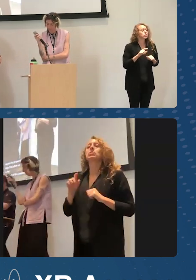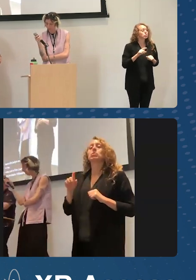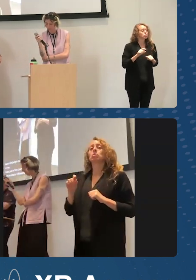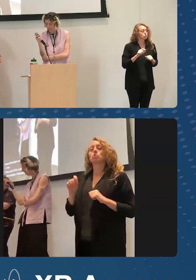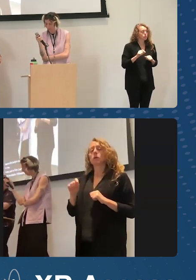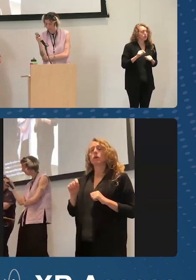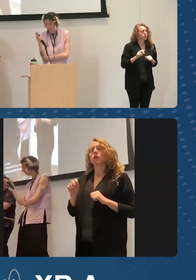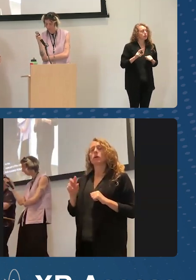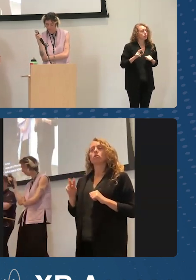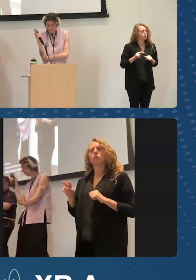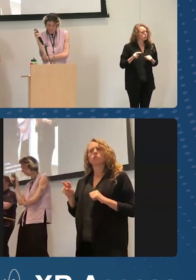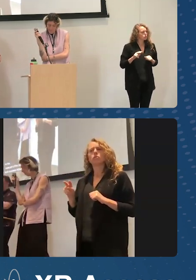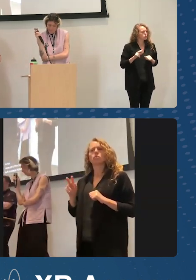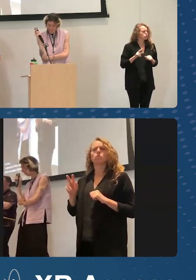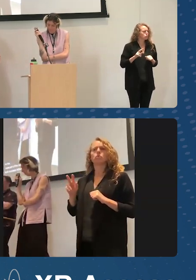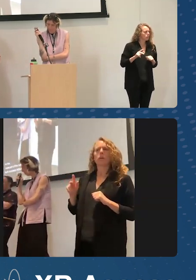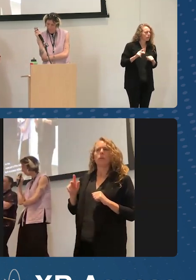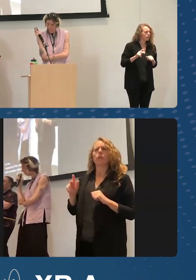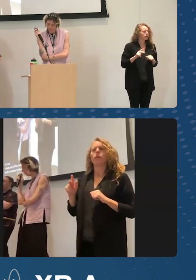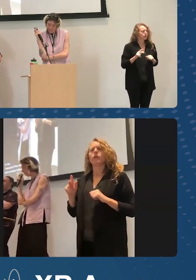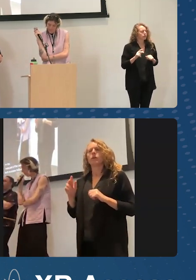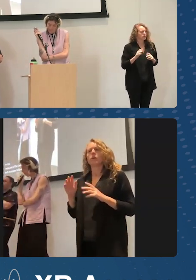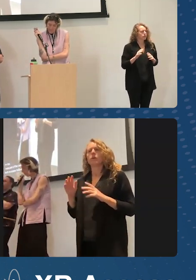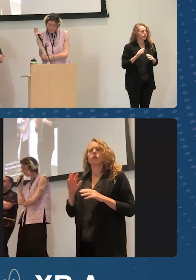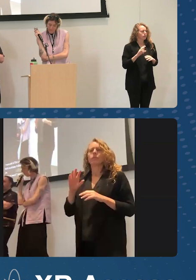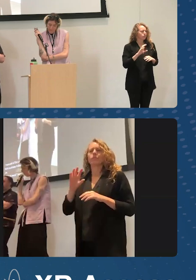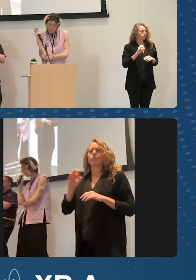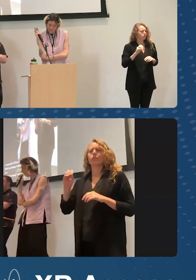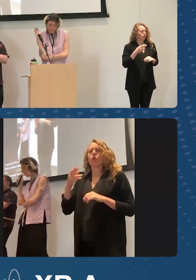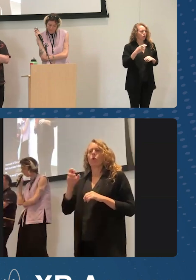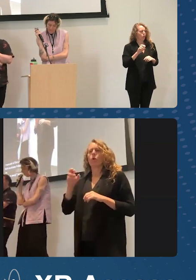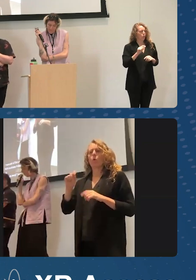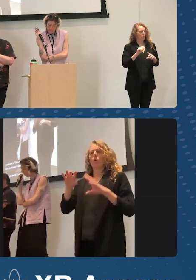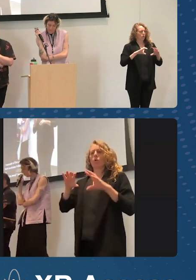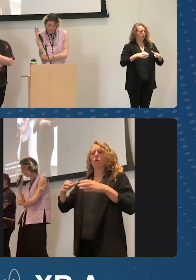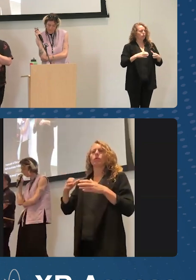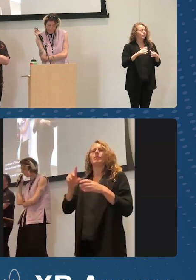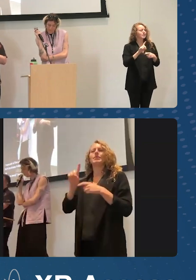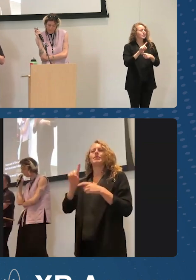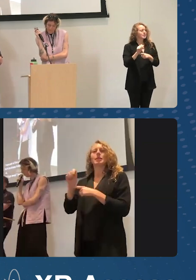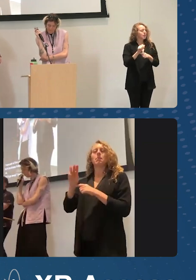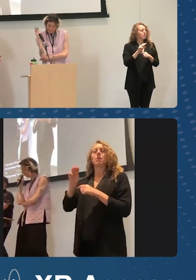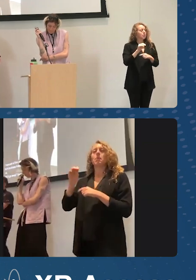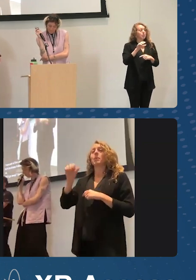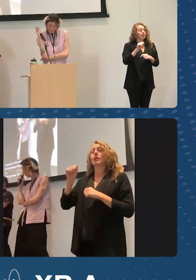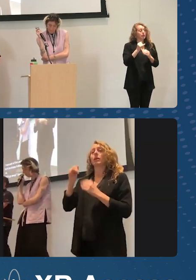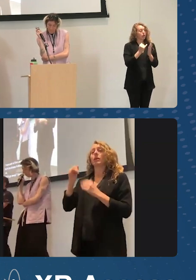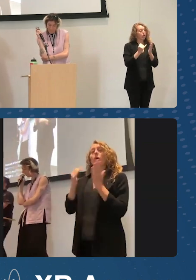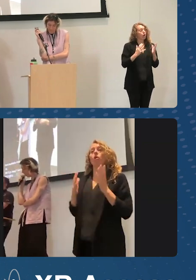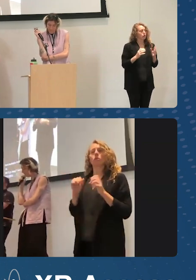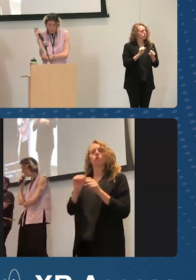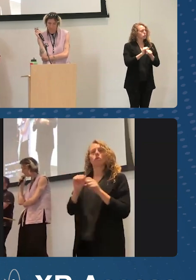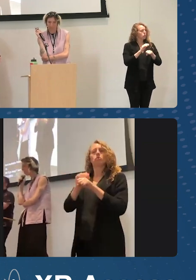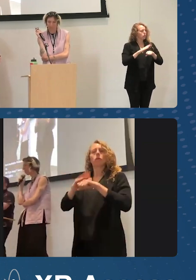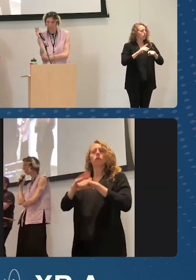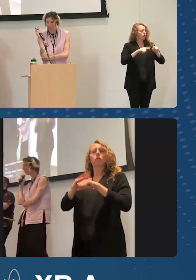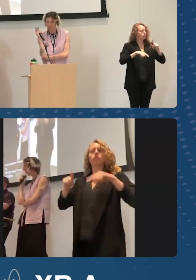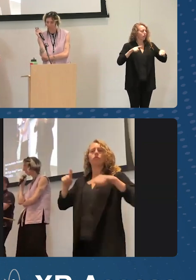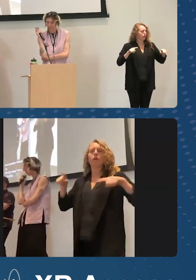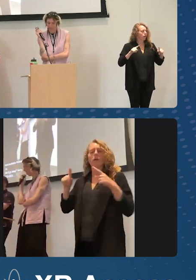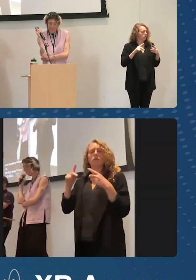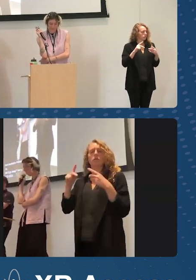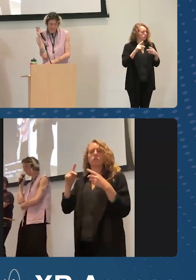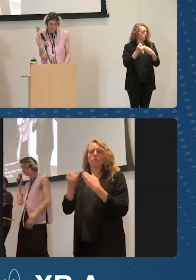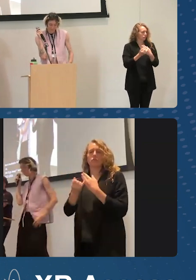2022, 23, basically it was a cohort of disabled media artists working on some stuff, and they were paired